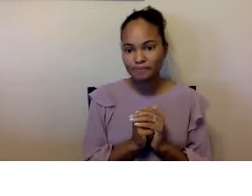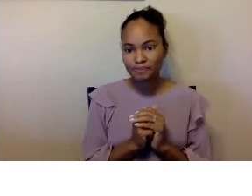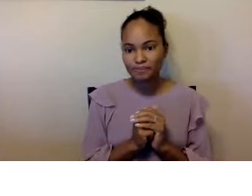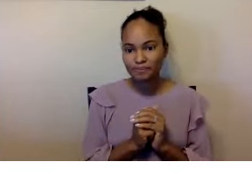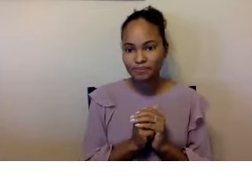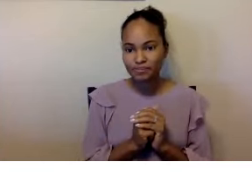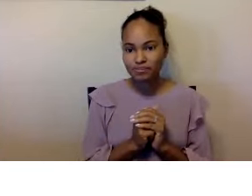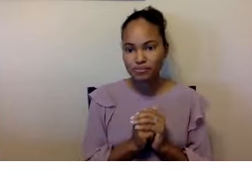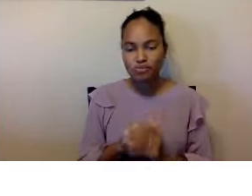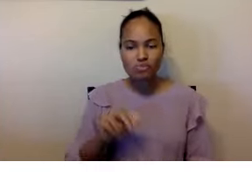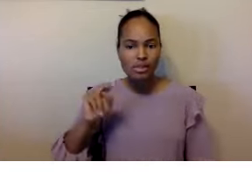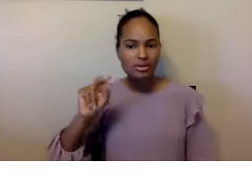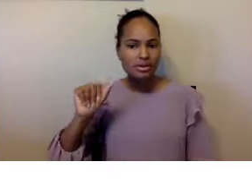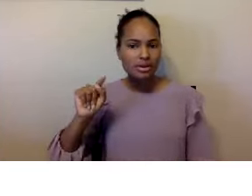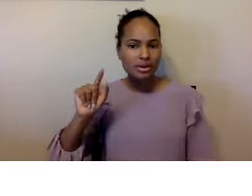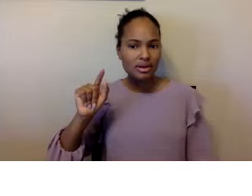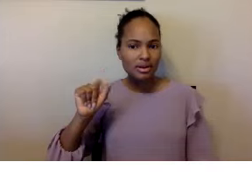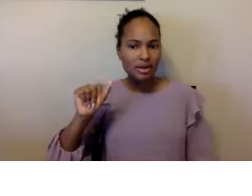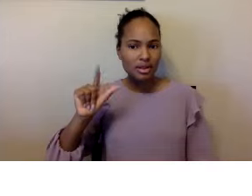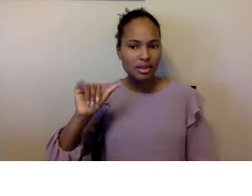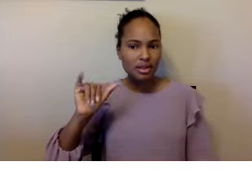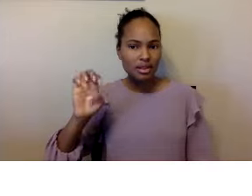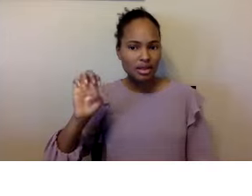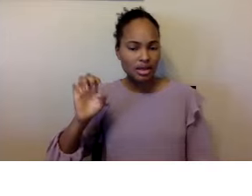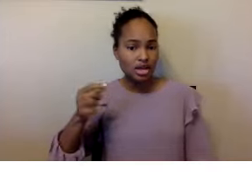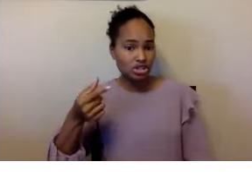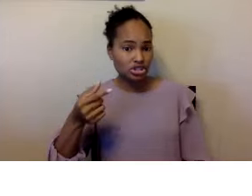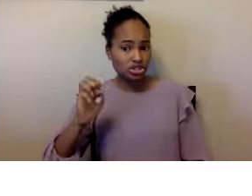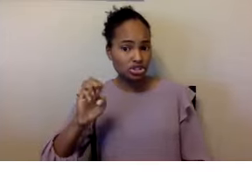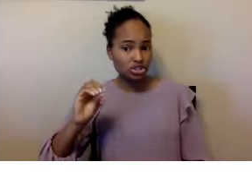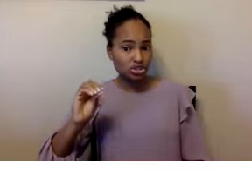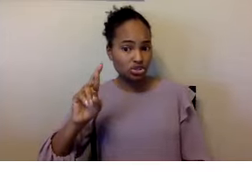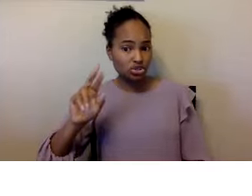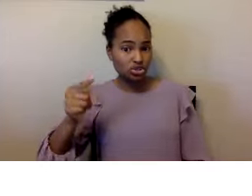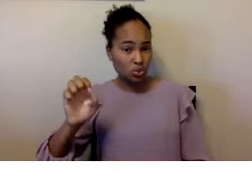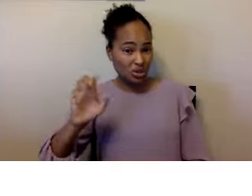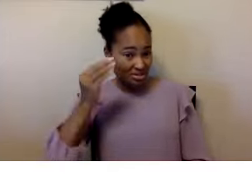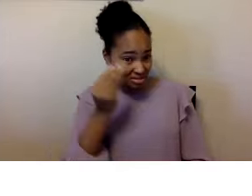And George, I'm sorry, Bernard has actually been able to join us.